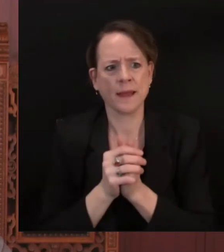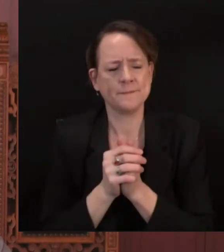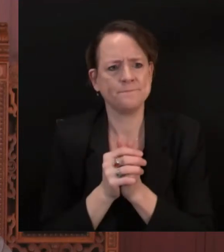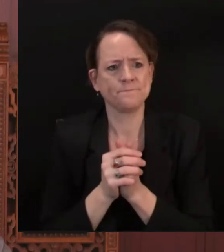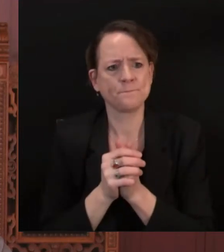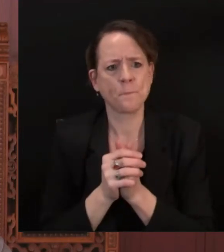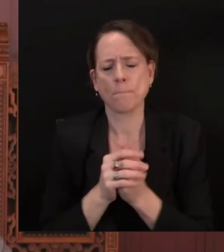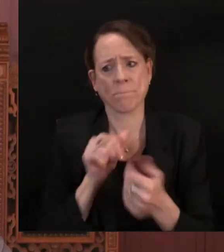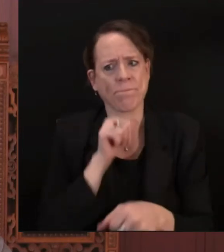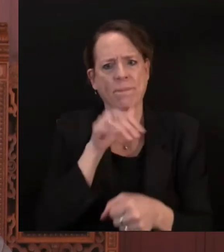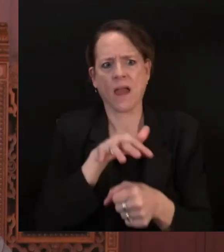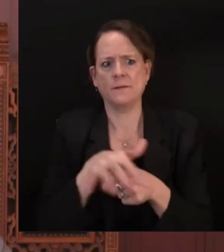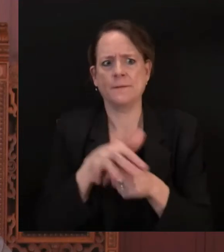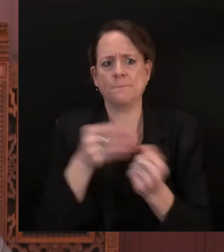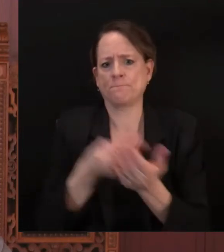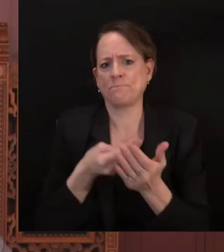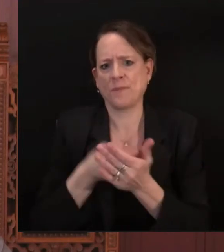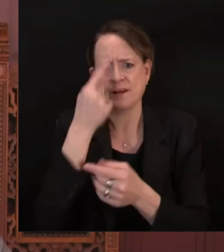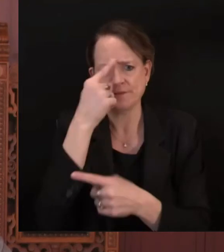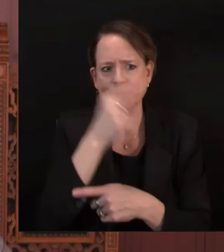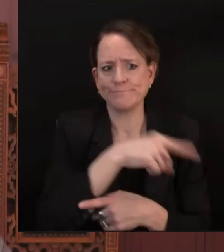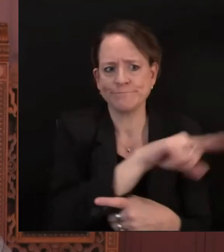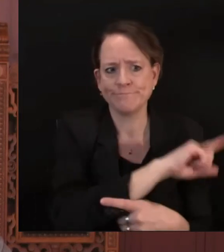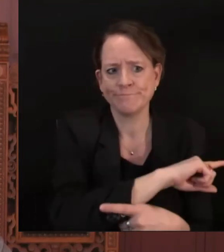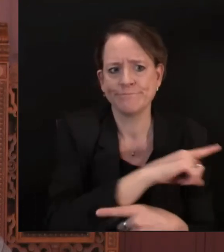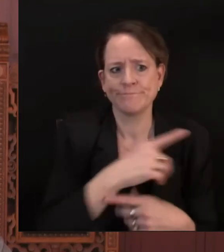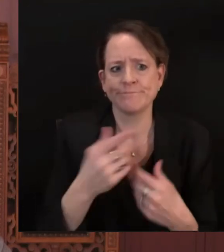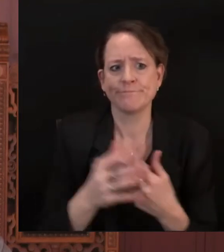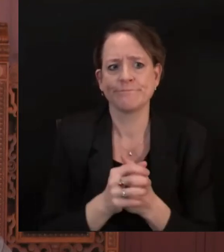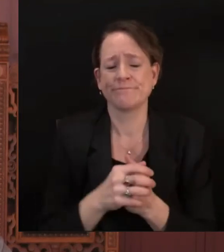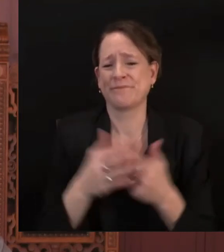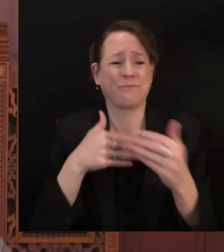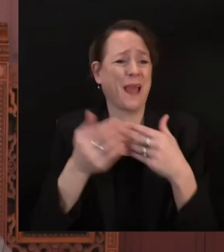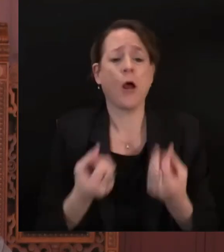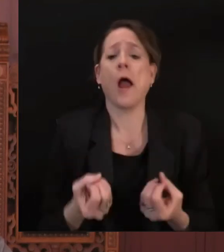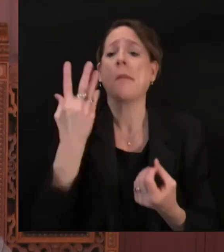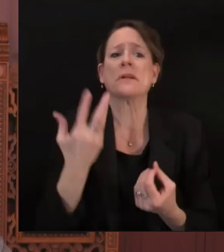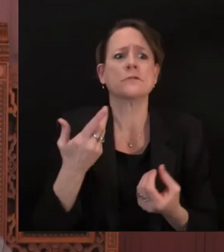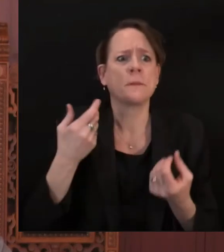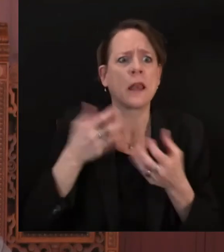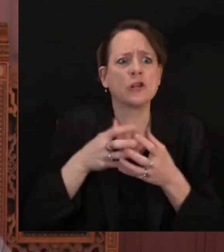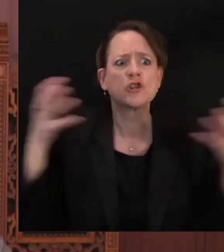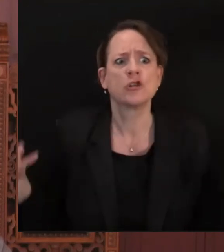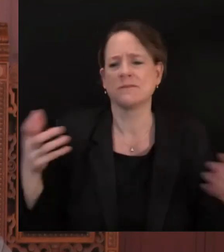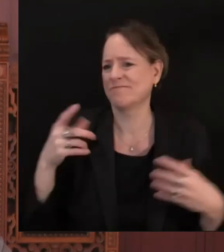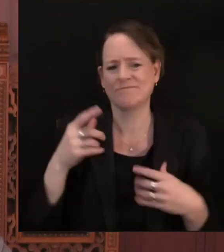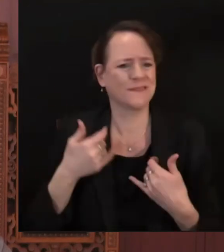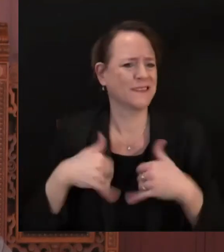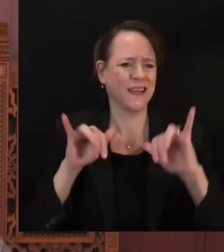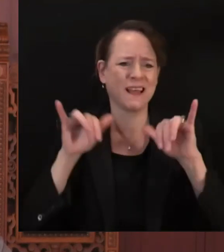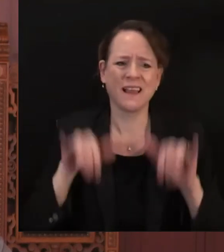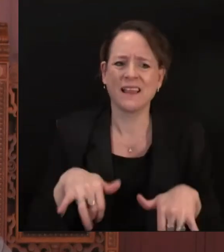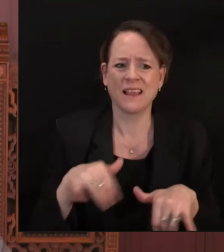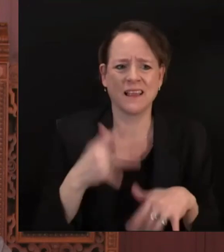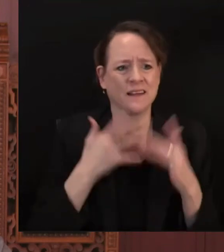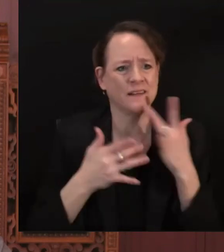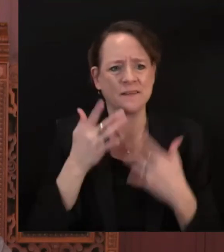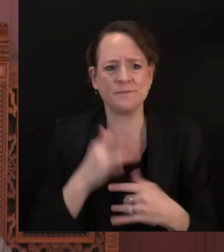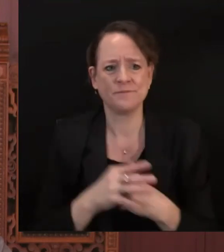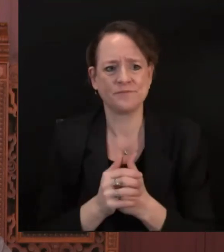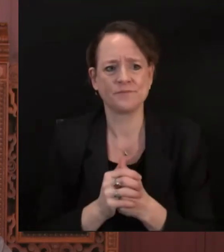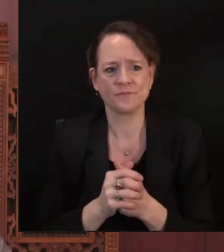legislators that you saw talking about this or read about it indicated that this is the first step. This is all they could get